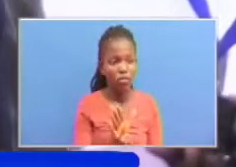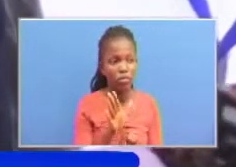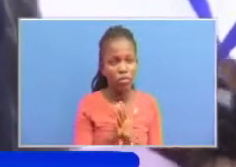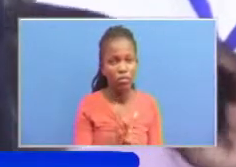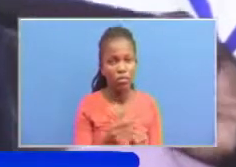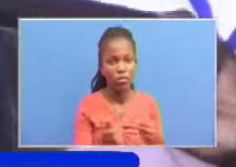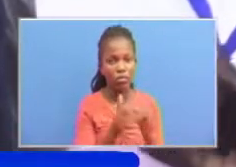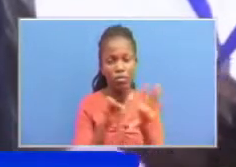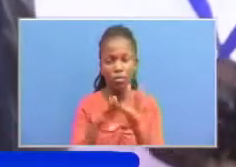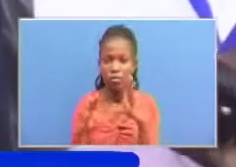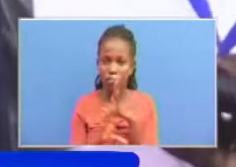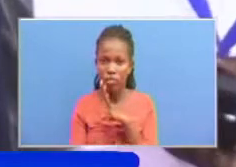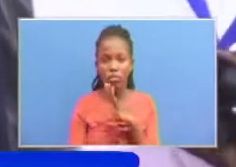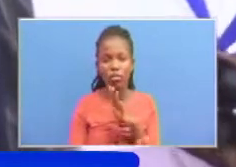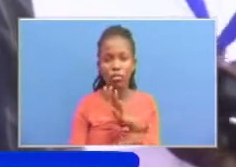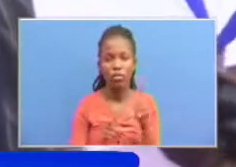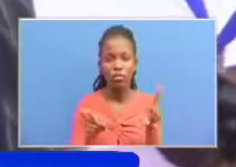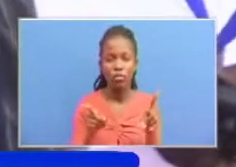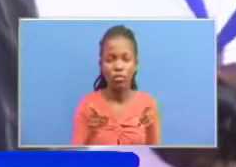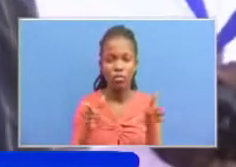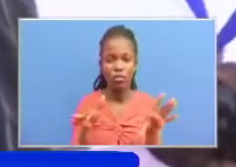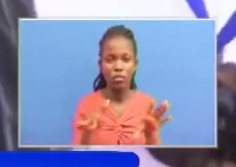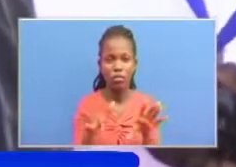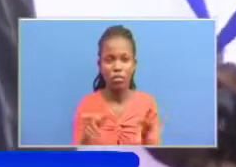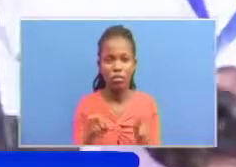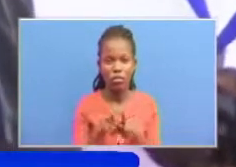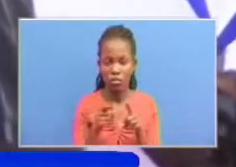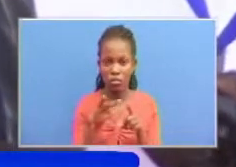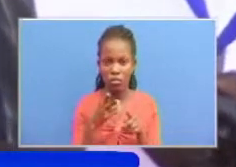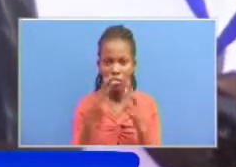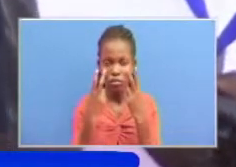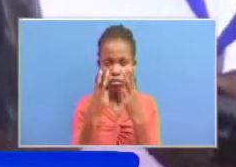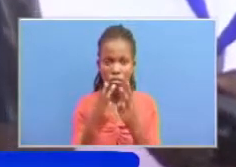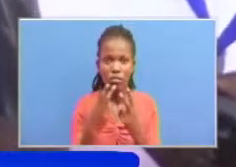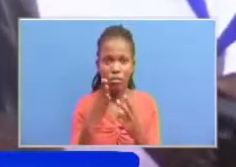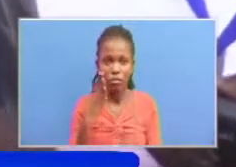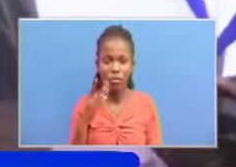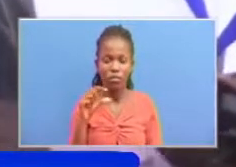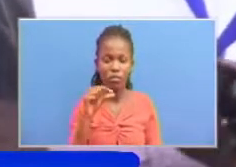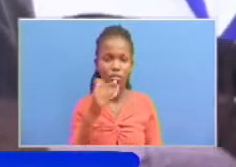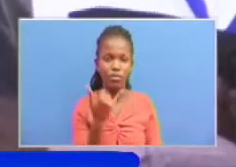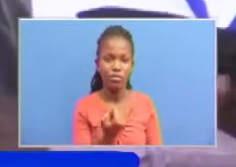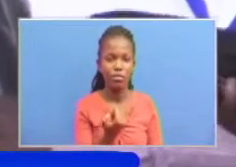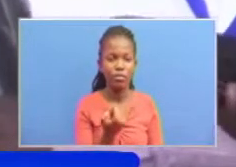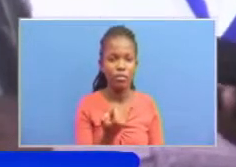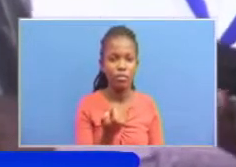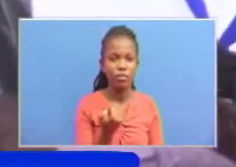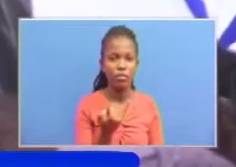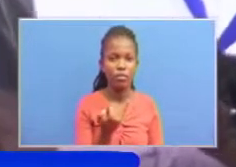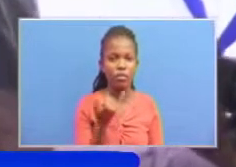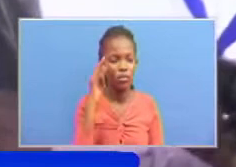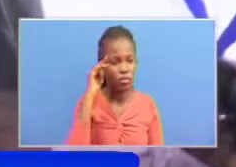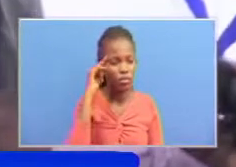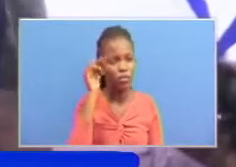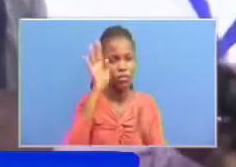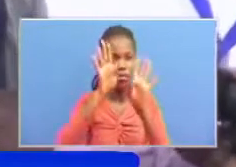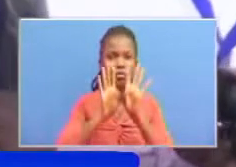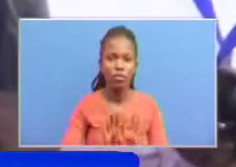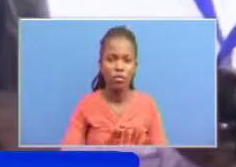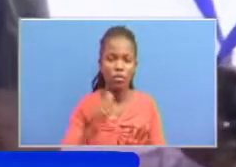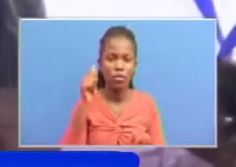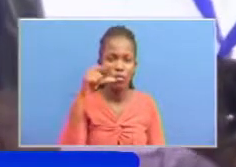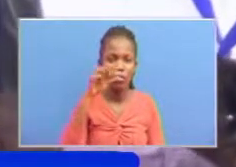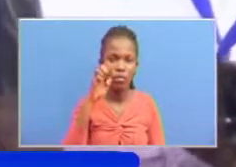happening in the country. Particularly, you have seen the 5G now. And we think it is important for the